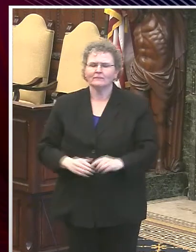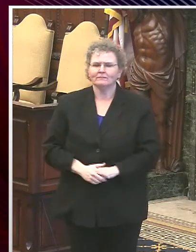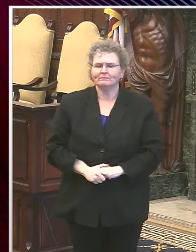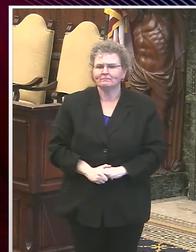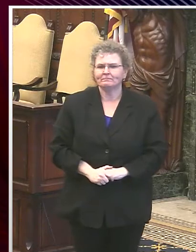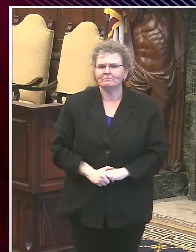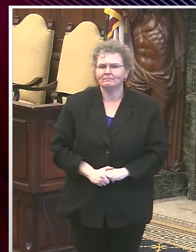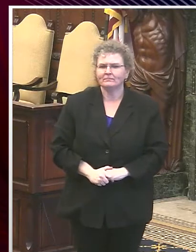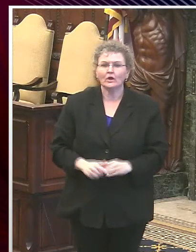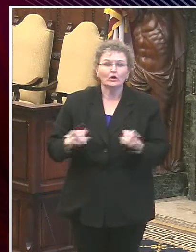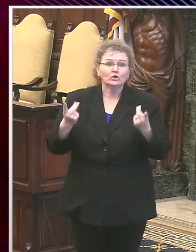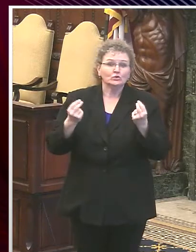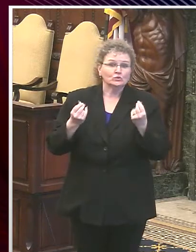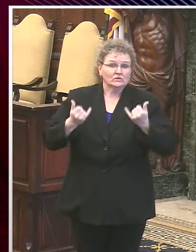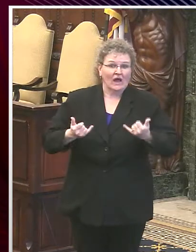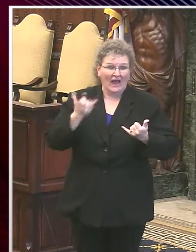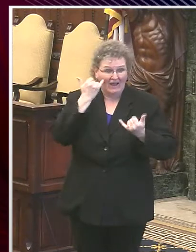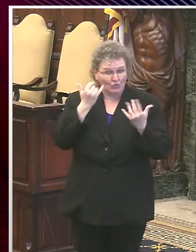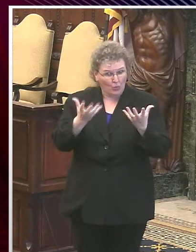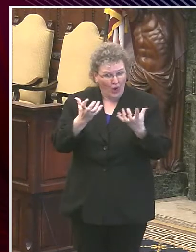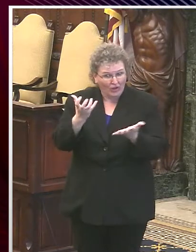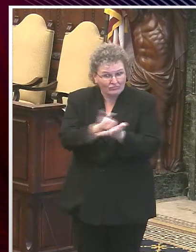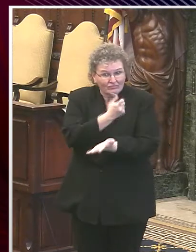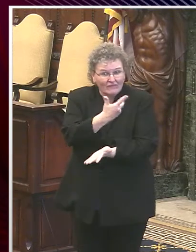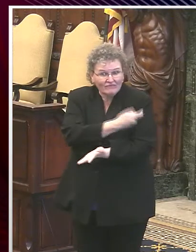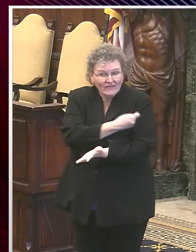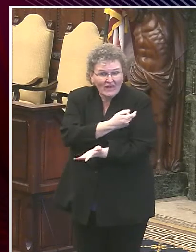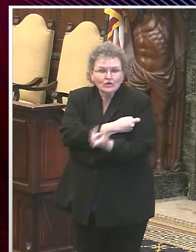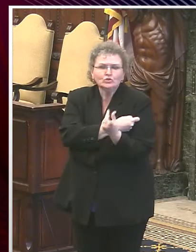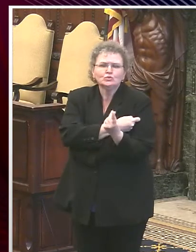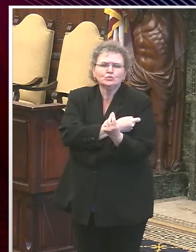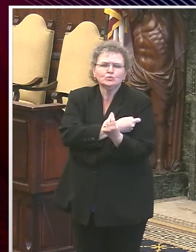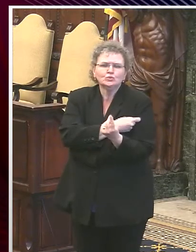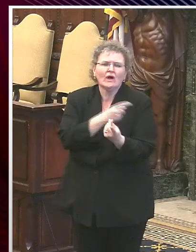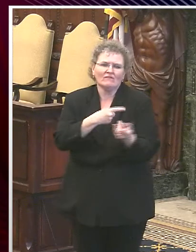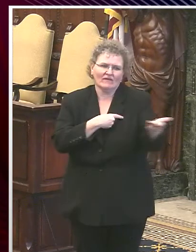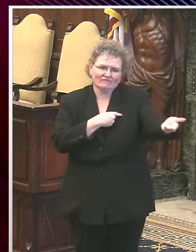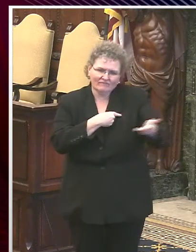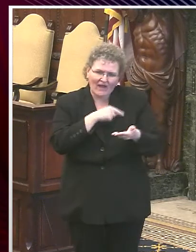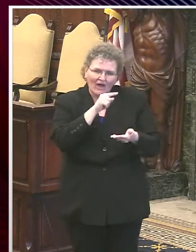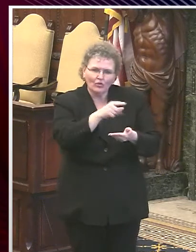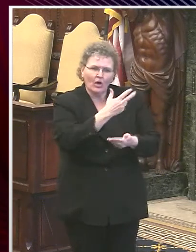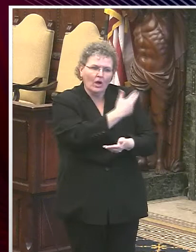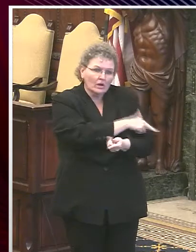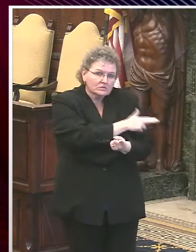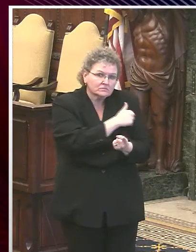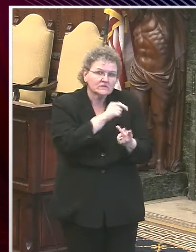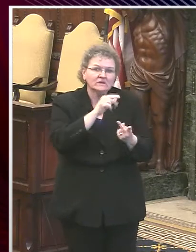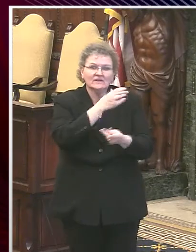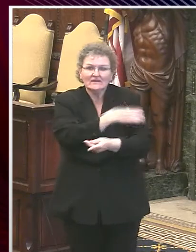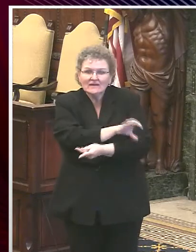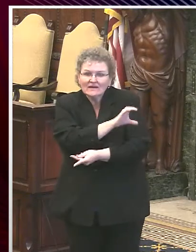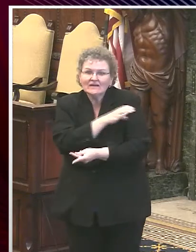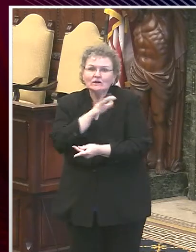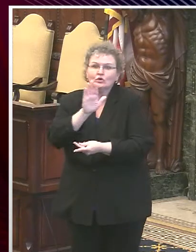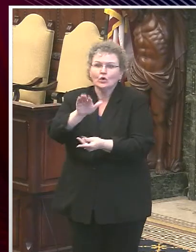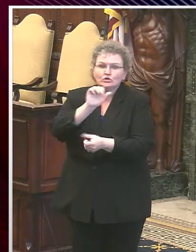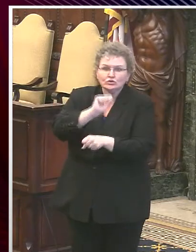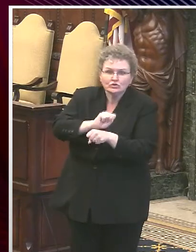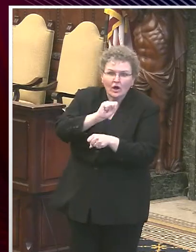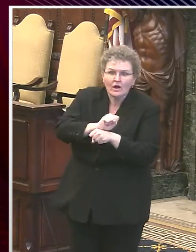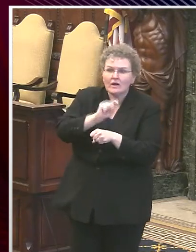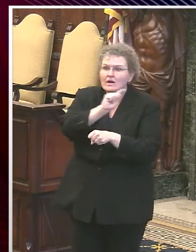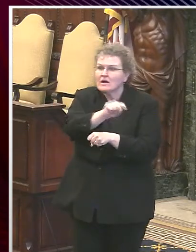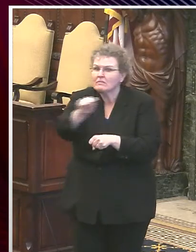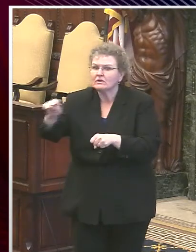So what should people do who want to have this vaccine? First, you may be invited by hospitals, by clinics, or by your employer. But if you want to register